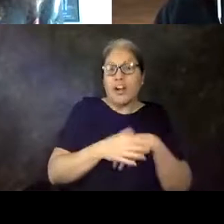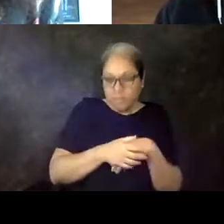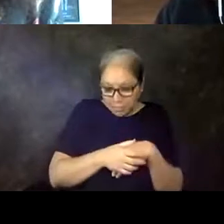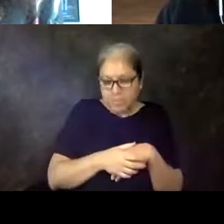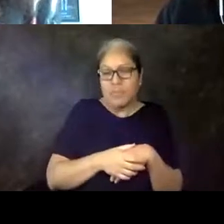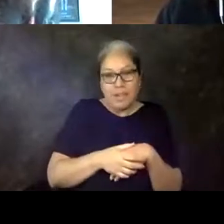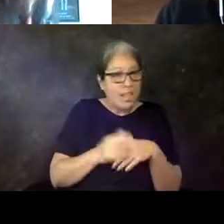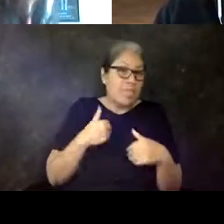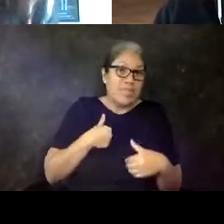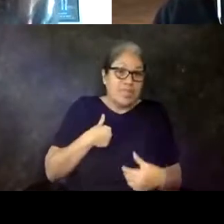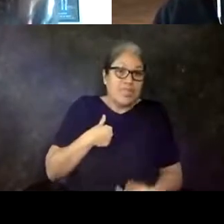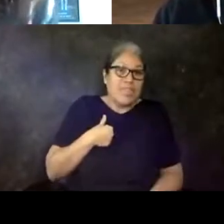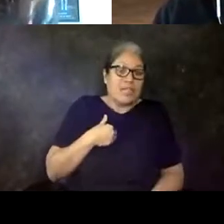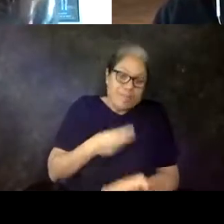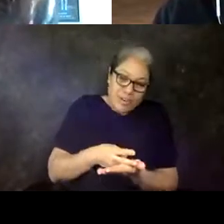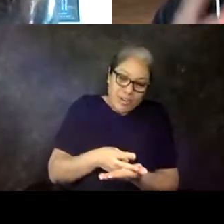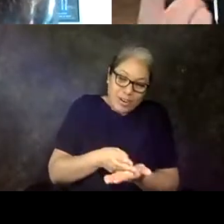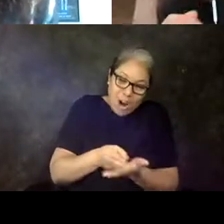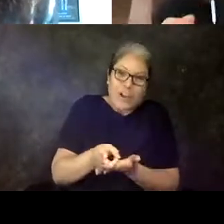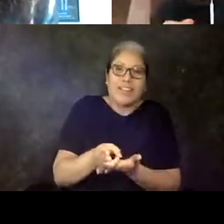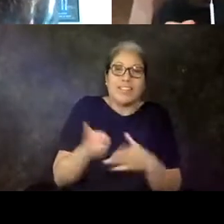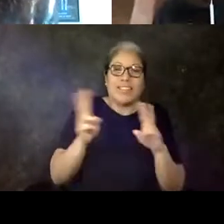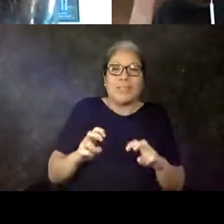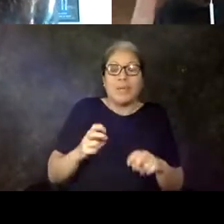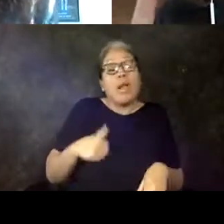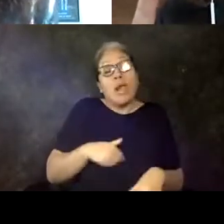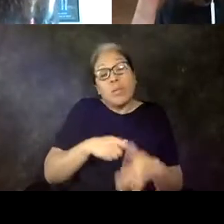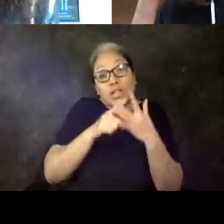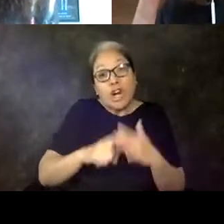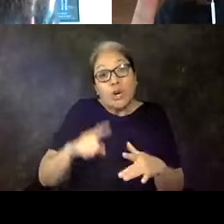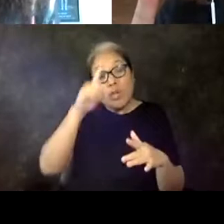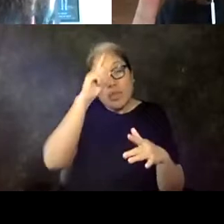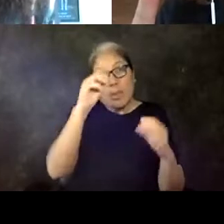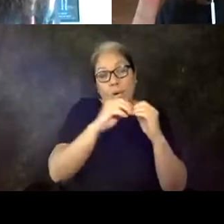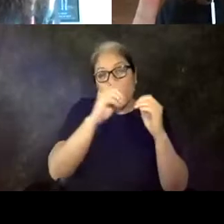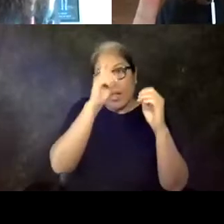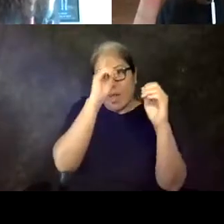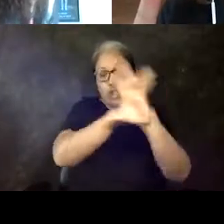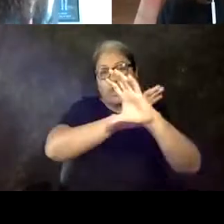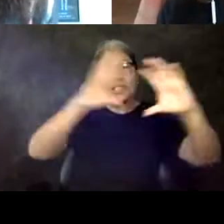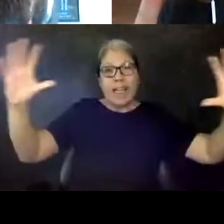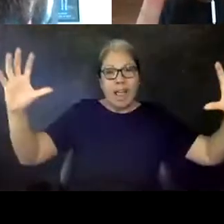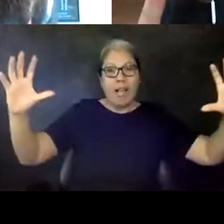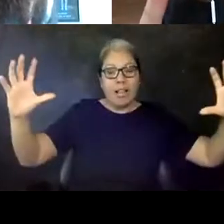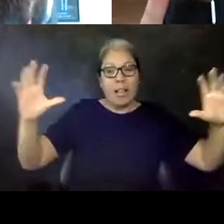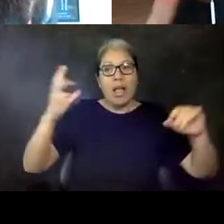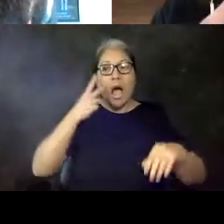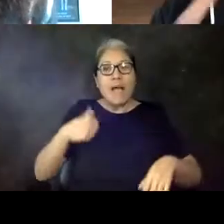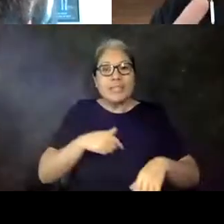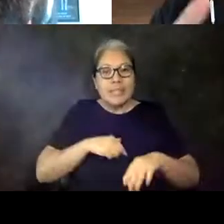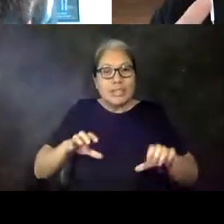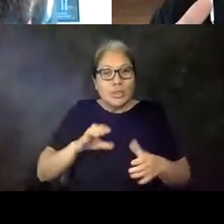that's my very honest assessment. I mean, we're starting to think at a larger scale is one of the things that I see us doing, like starting to have